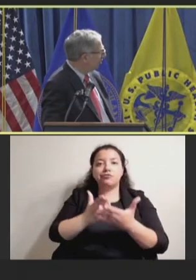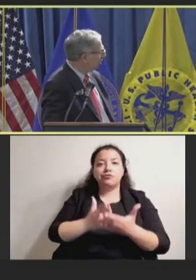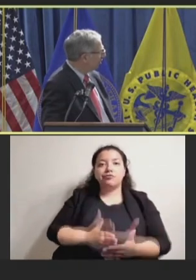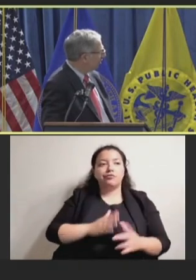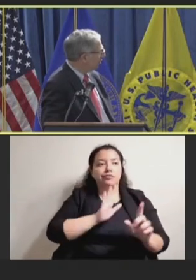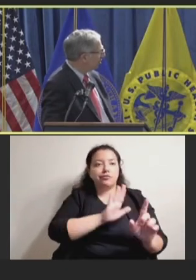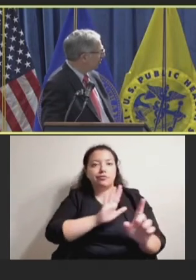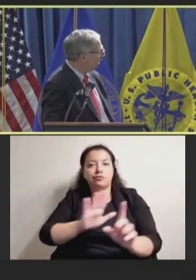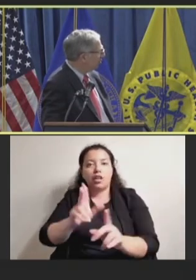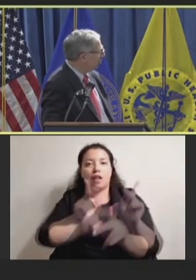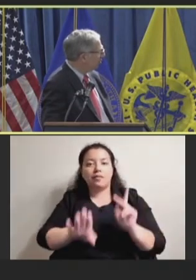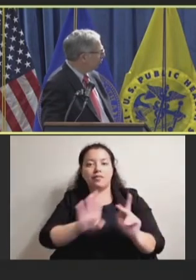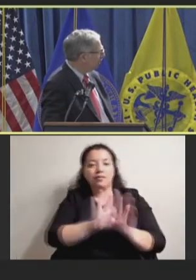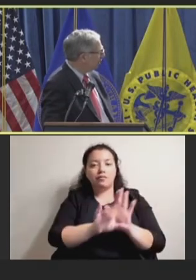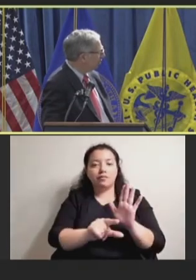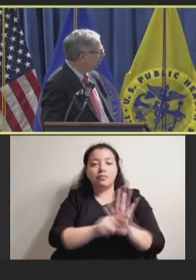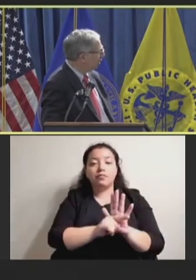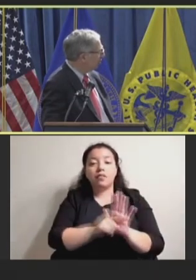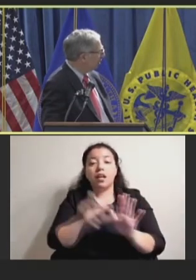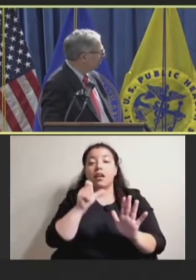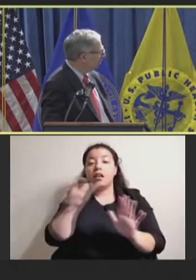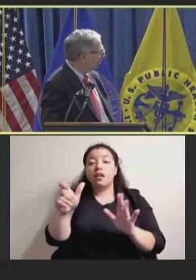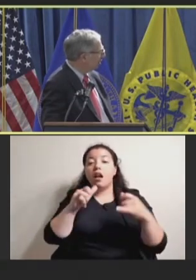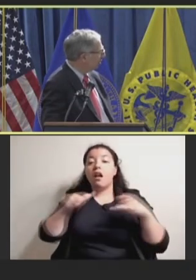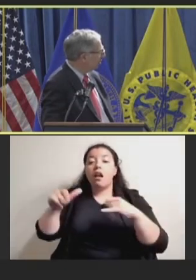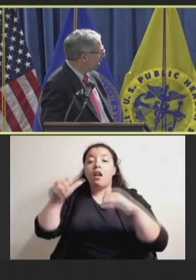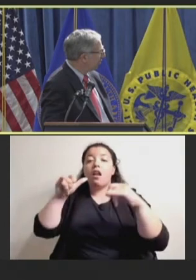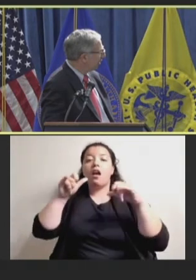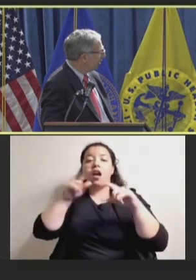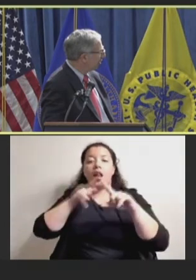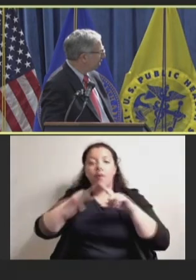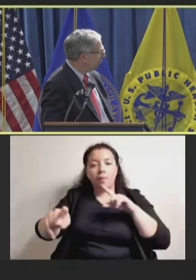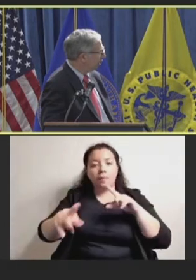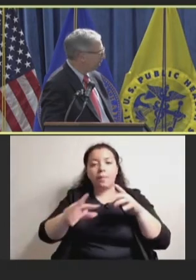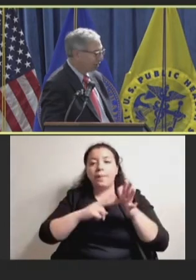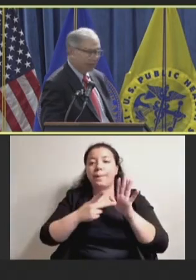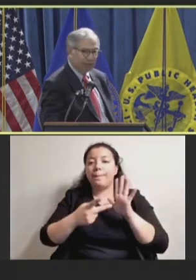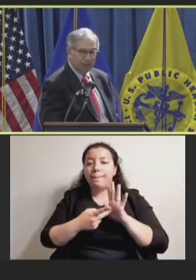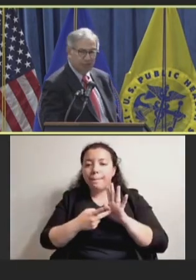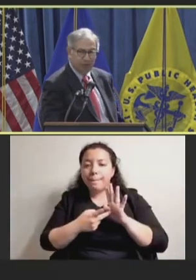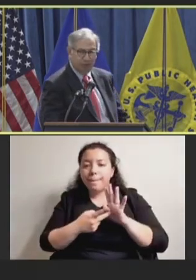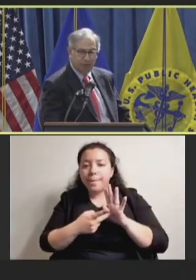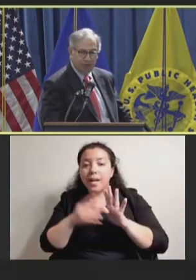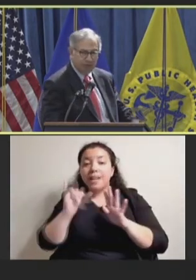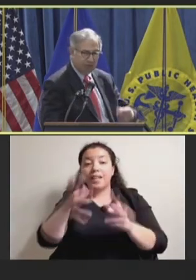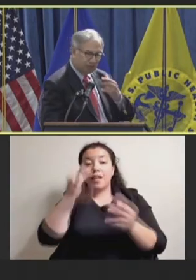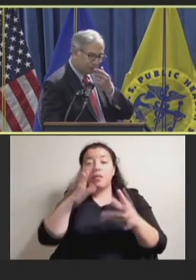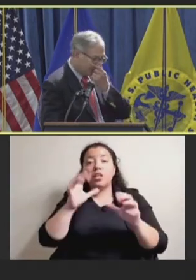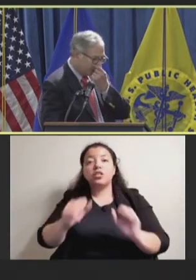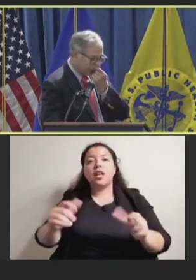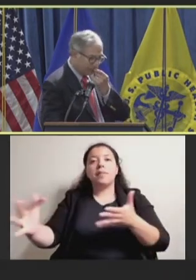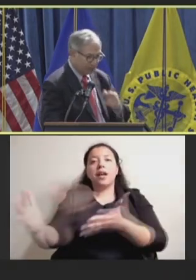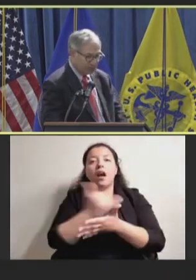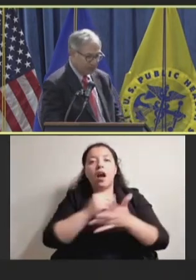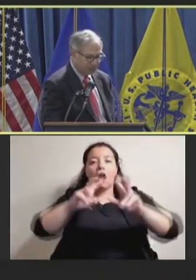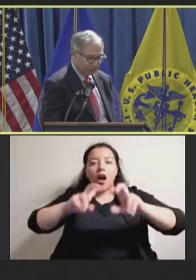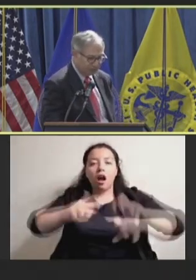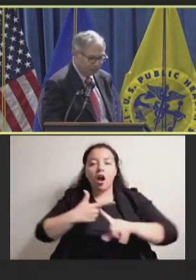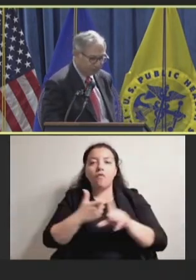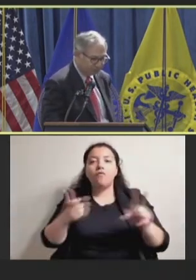trial characteristics are labeled uniformly across databases, and they can be disaggregated, extrapolated, and analyzed by the public. So greater